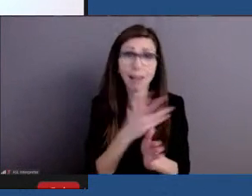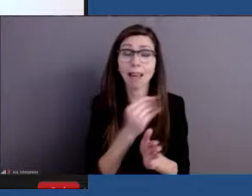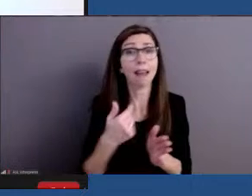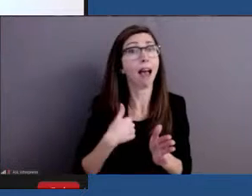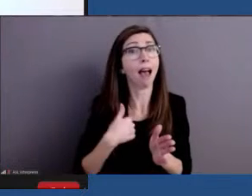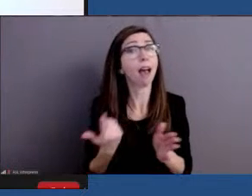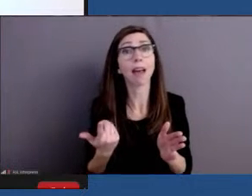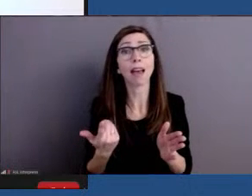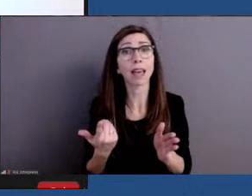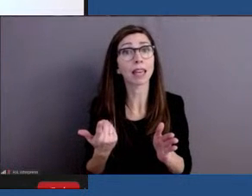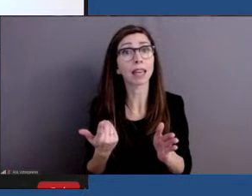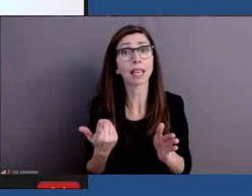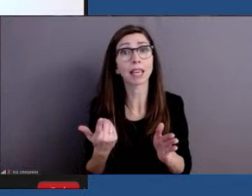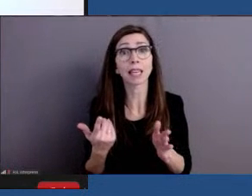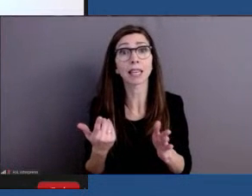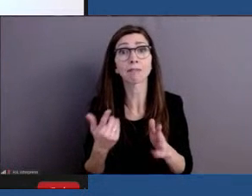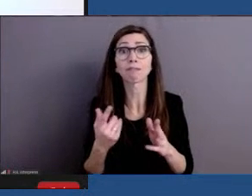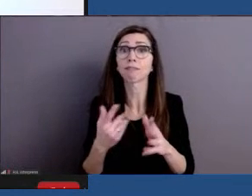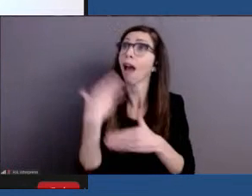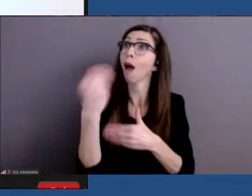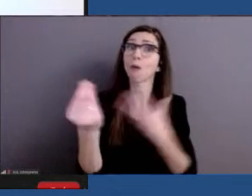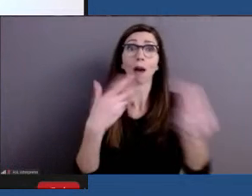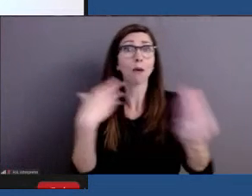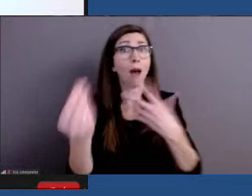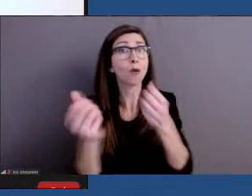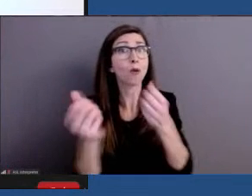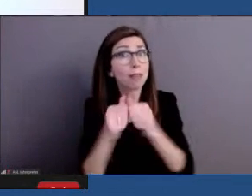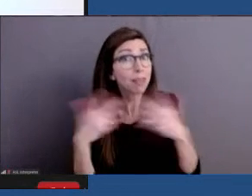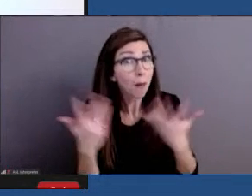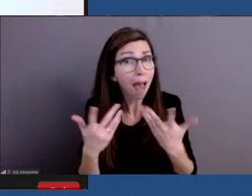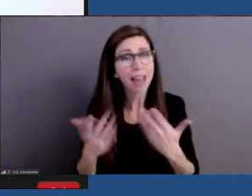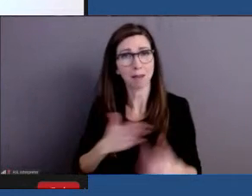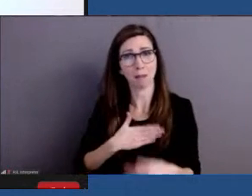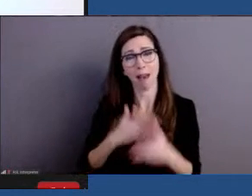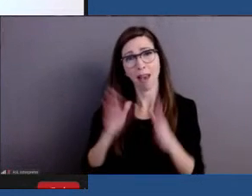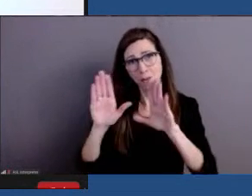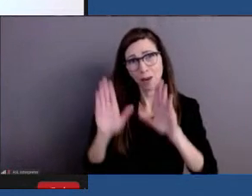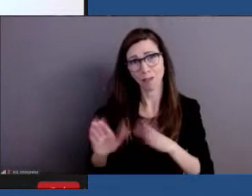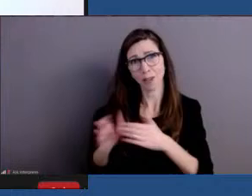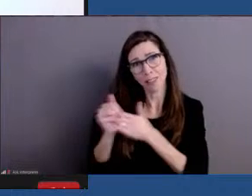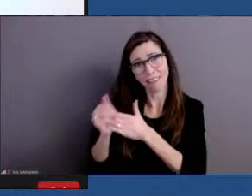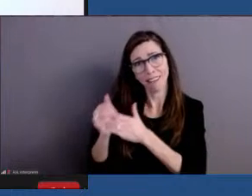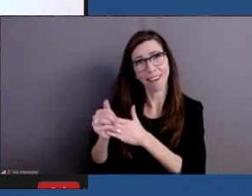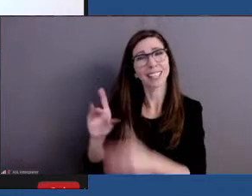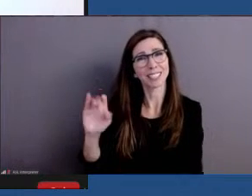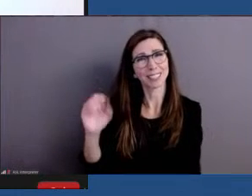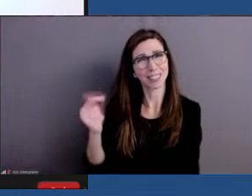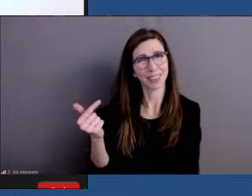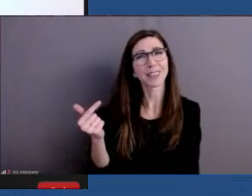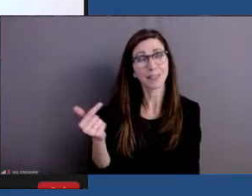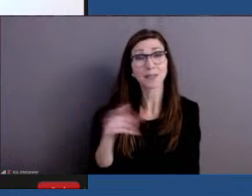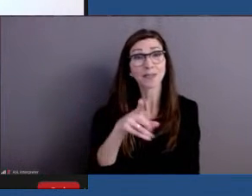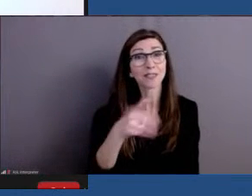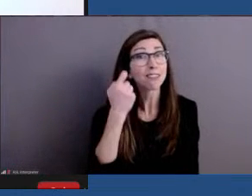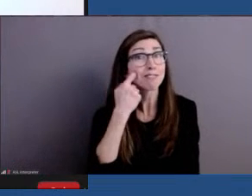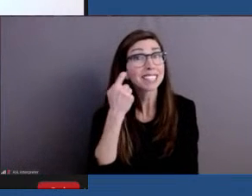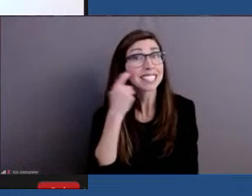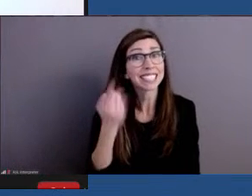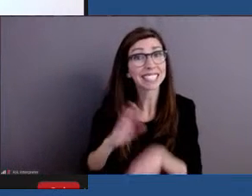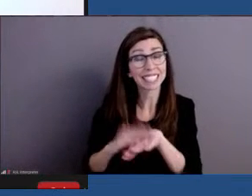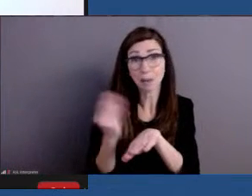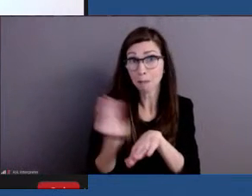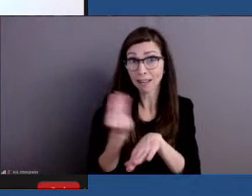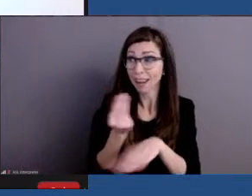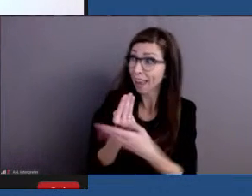my wonderful guide dog. Fun fact, I actually got to work with Marnie on Monday looking at the cycling